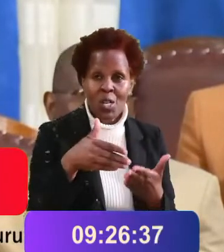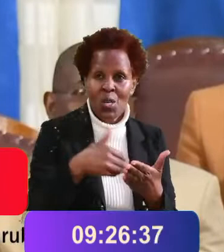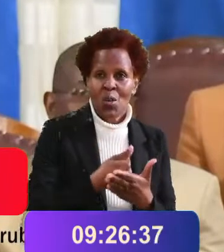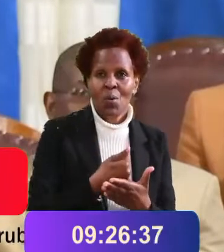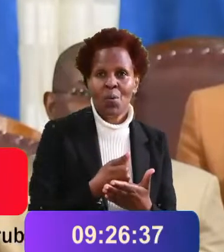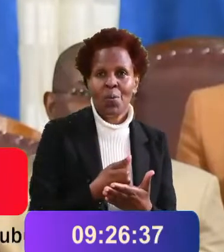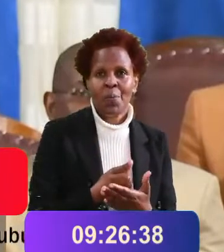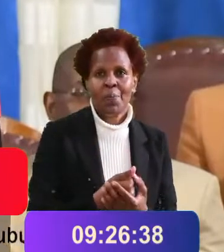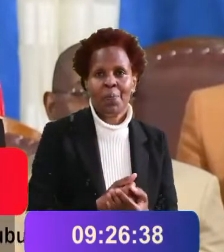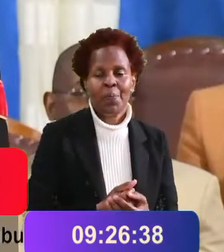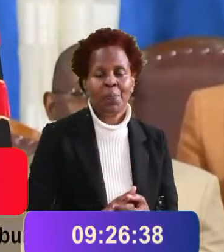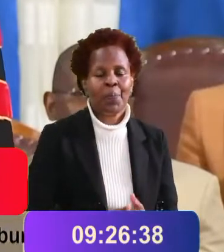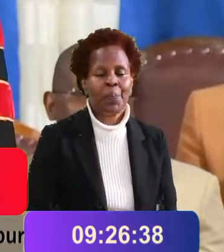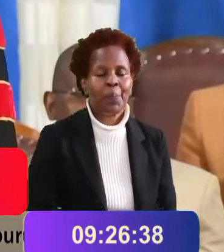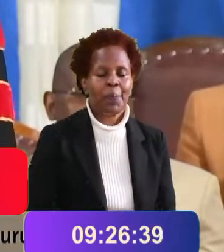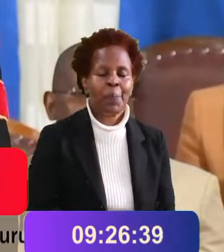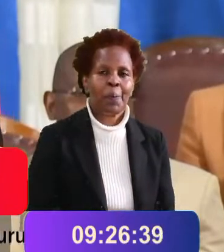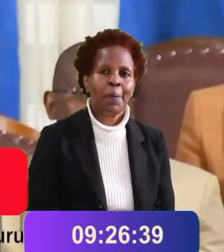Hallelujah.